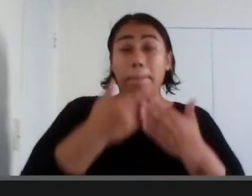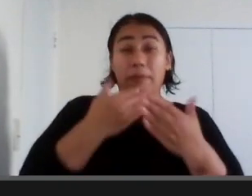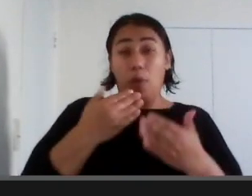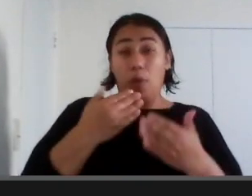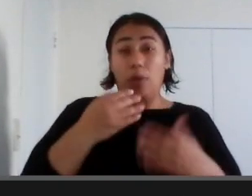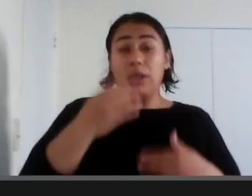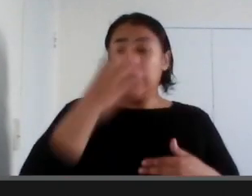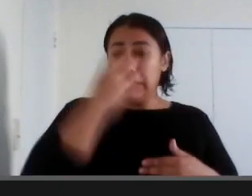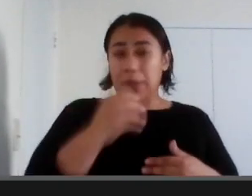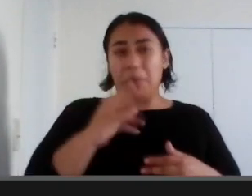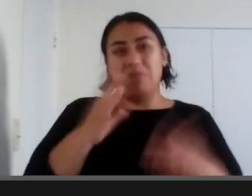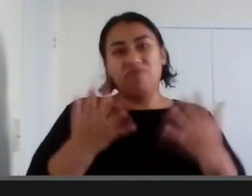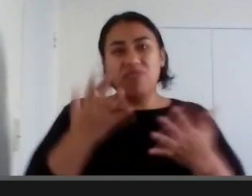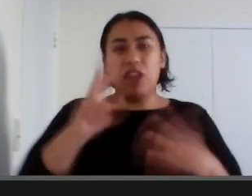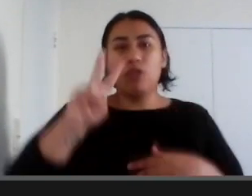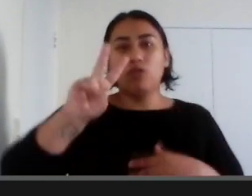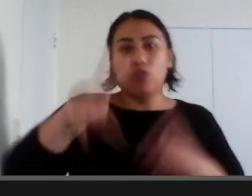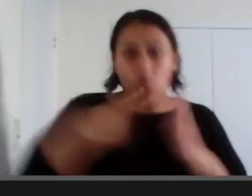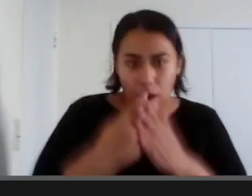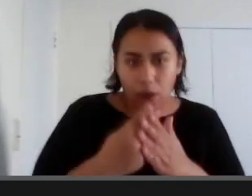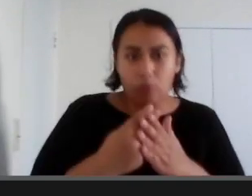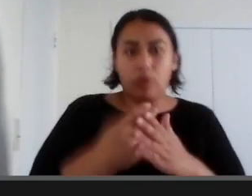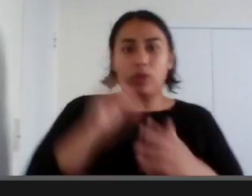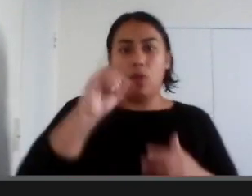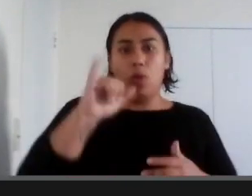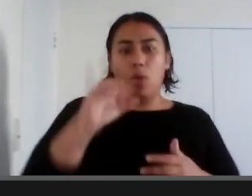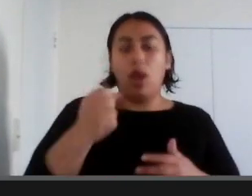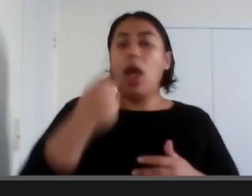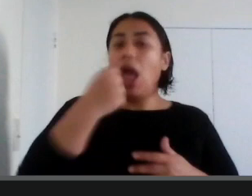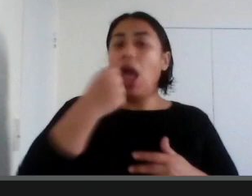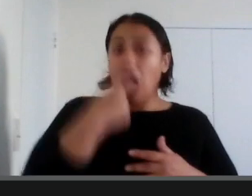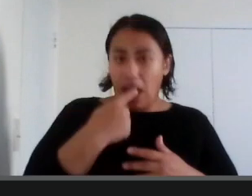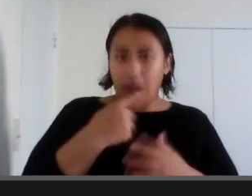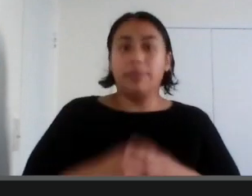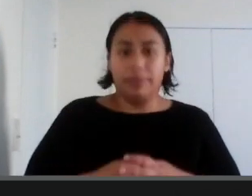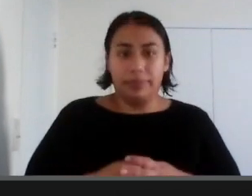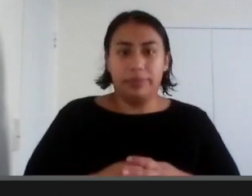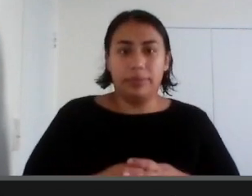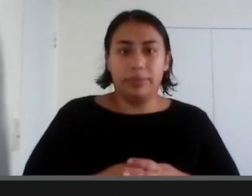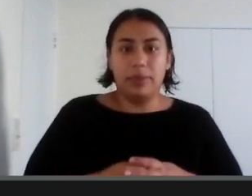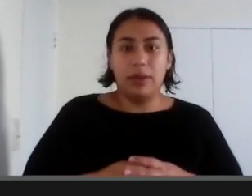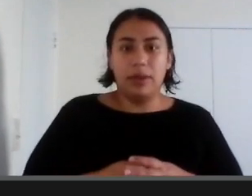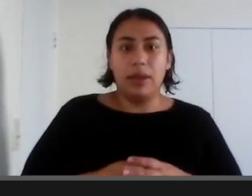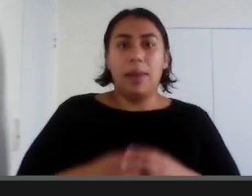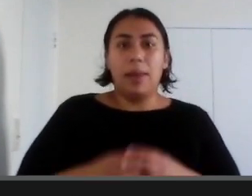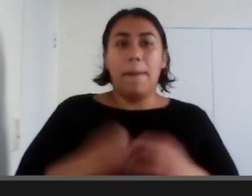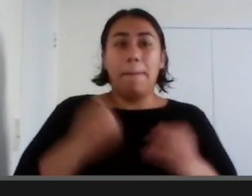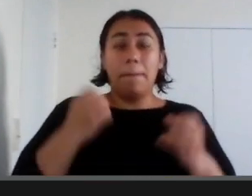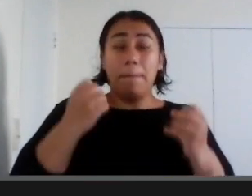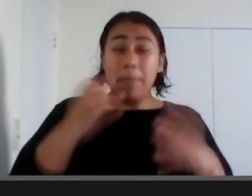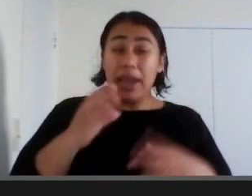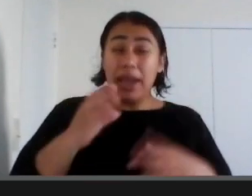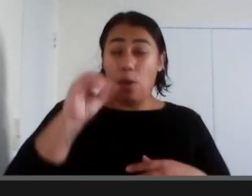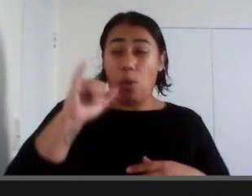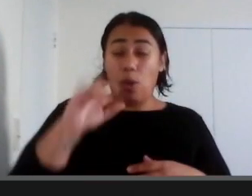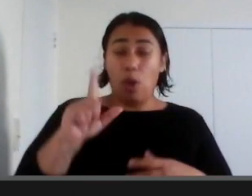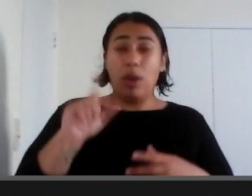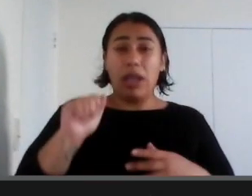for sleep, and despite popular belief, a patient doesn't have to smoke their medication to manage symptoms.